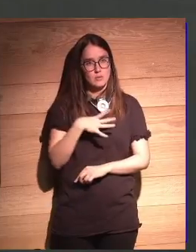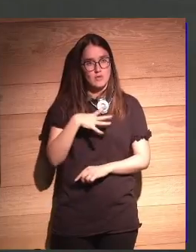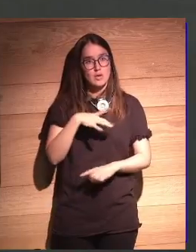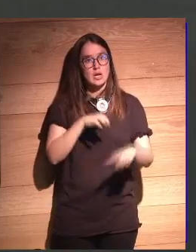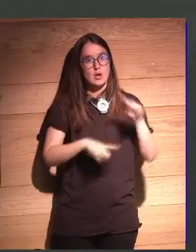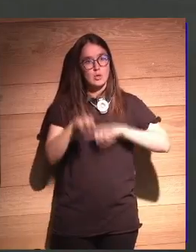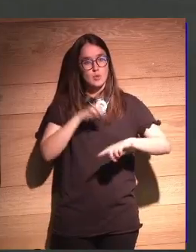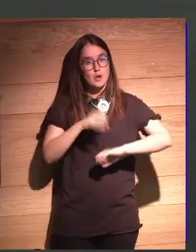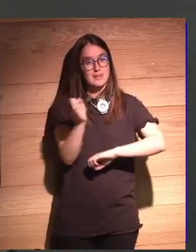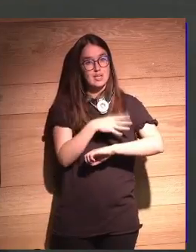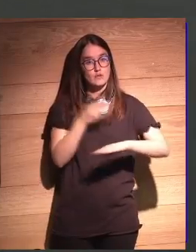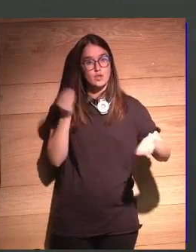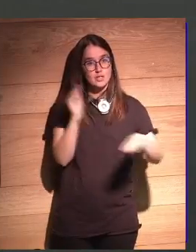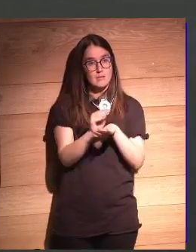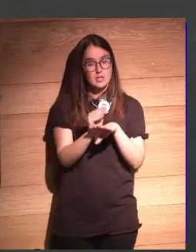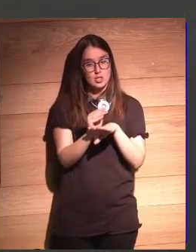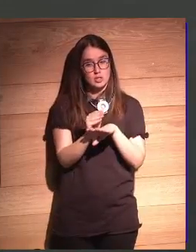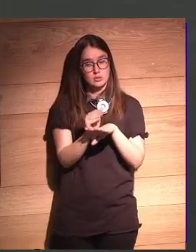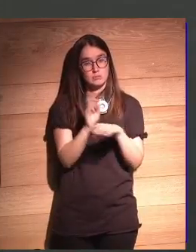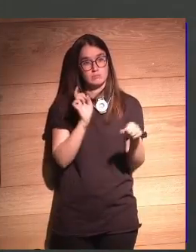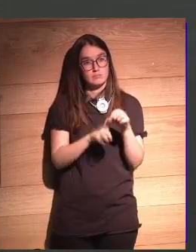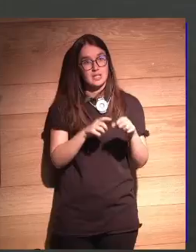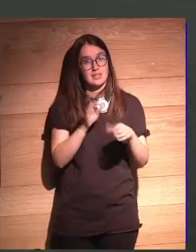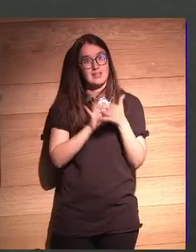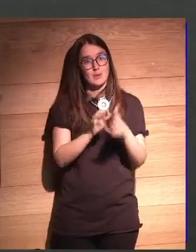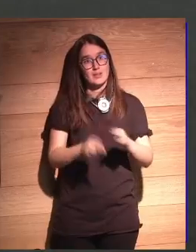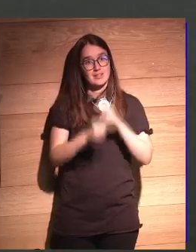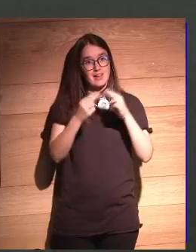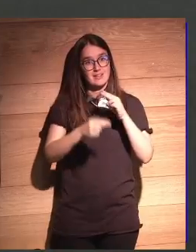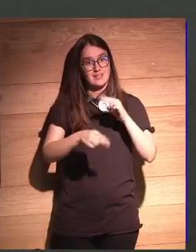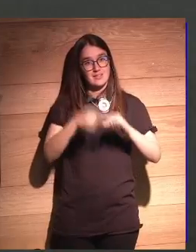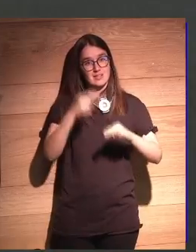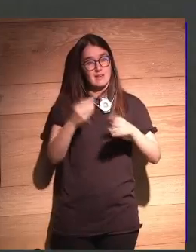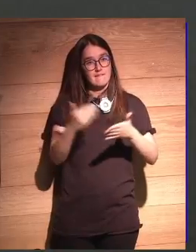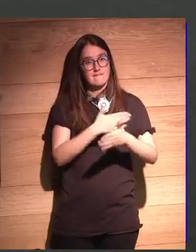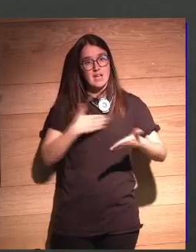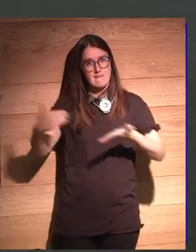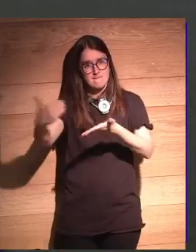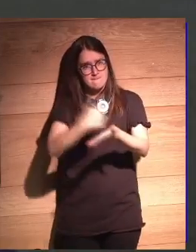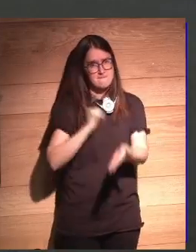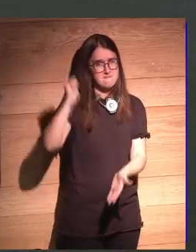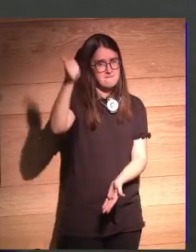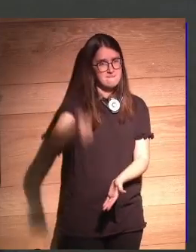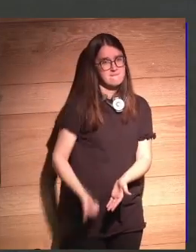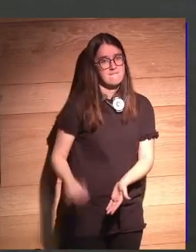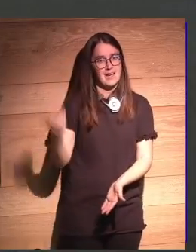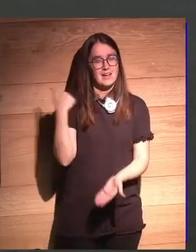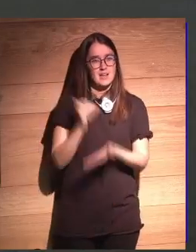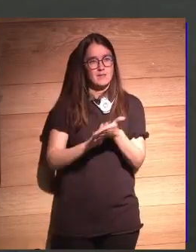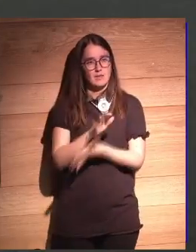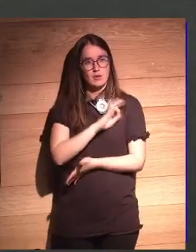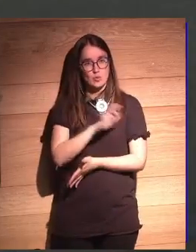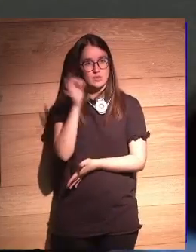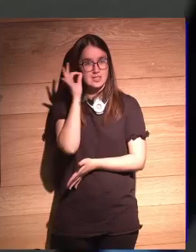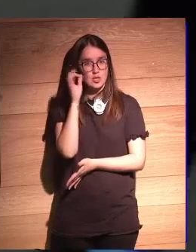order a taxi through your app in your mobile. It's because the investment funds are also entering the taxi market, and they